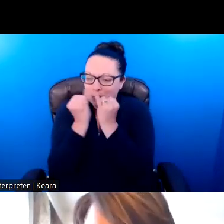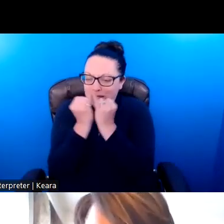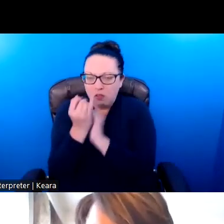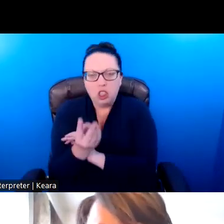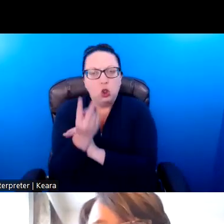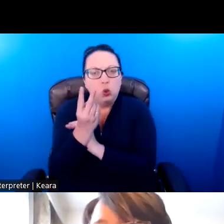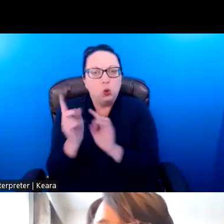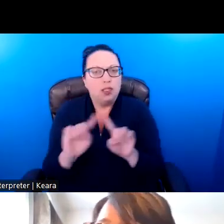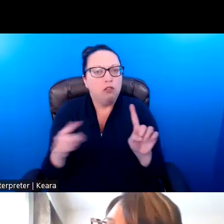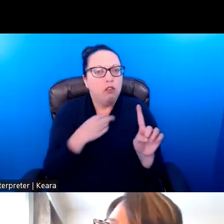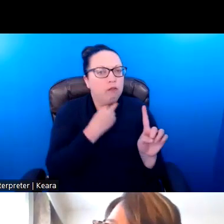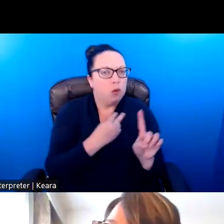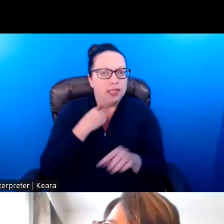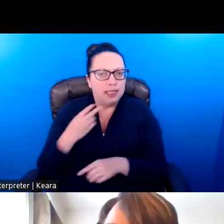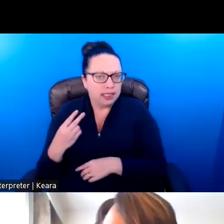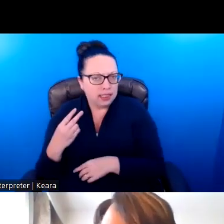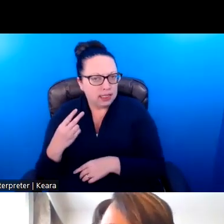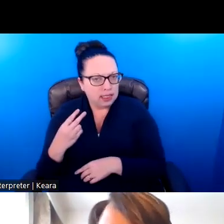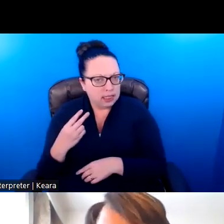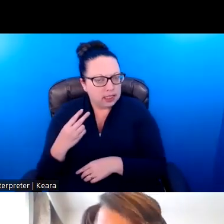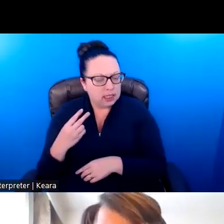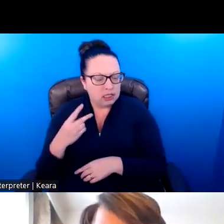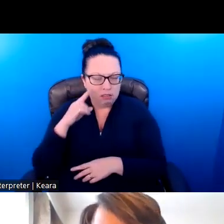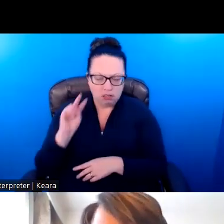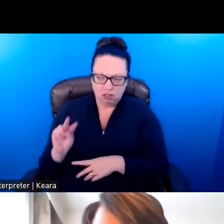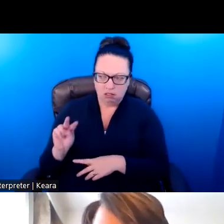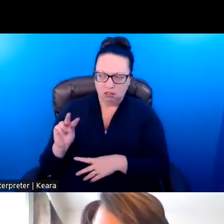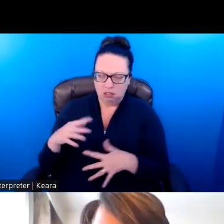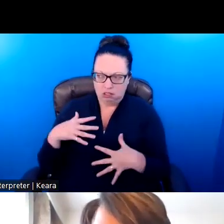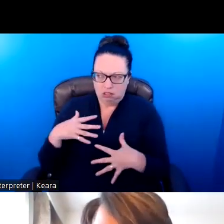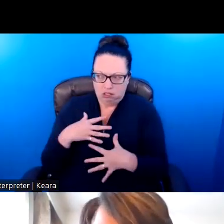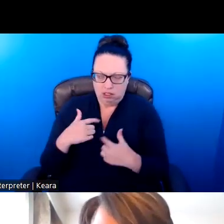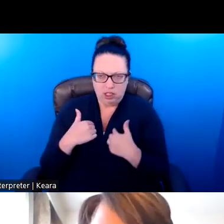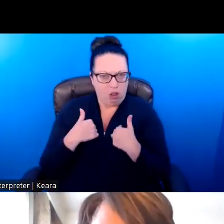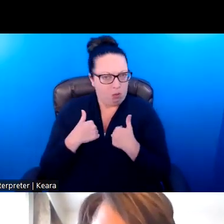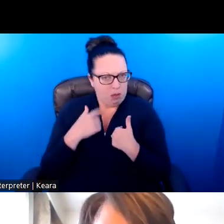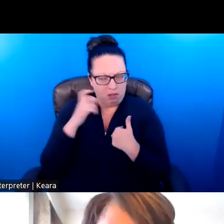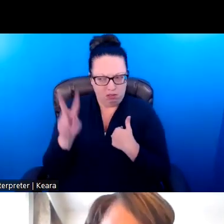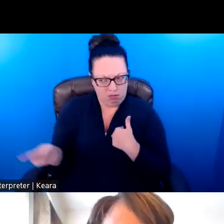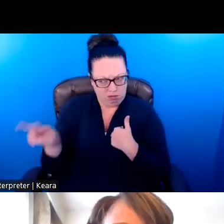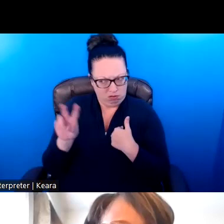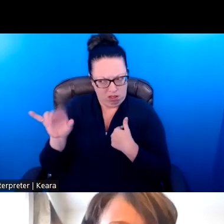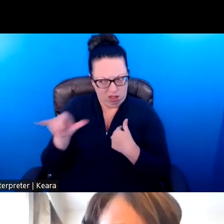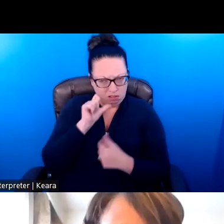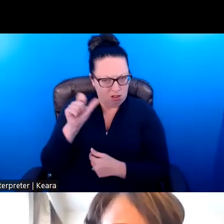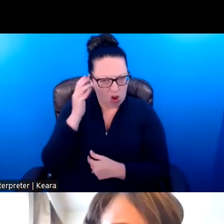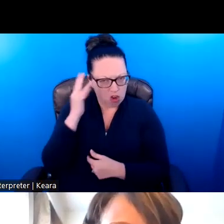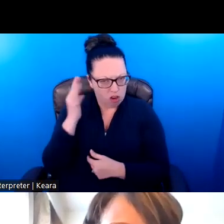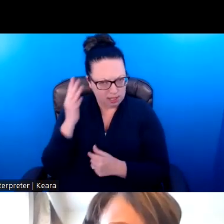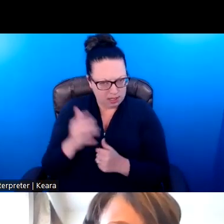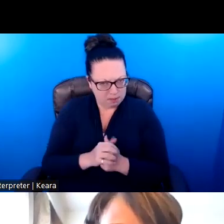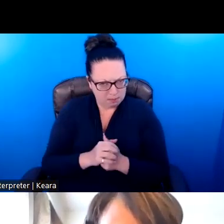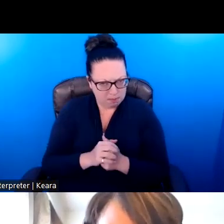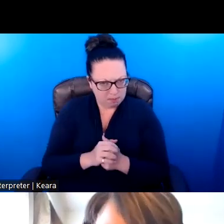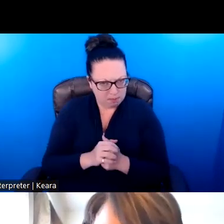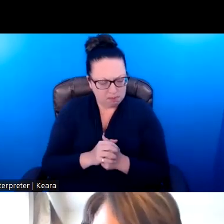voices, which alarmed me because I was just like, okay, this is not autism. And then what